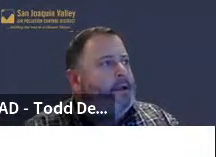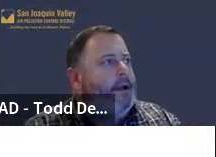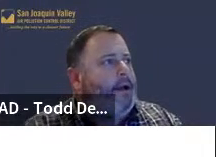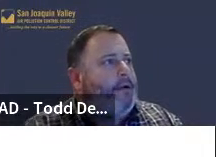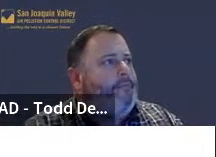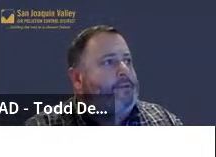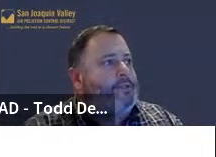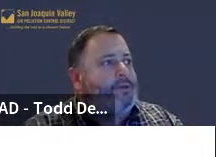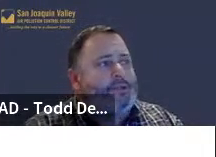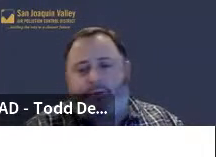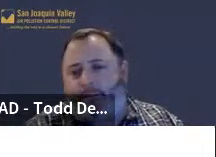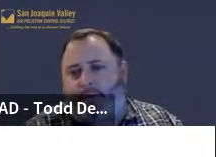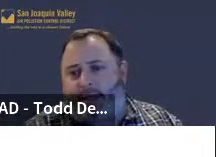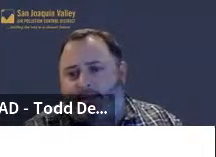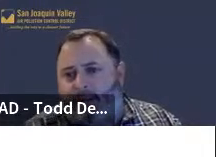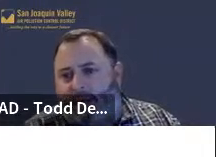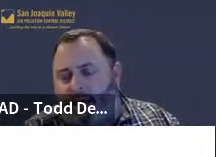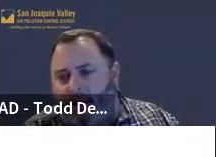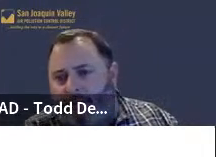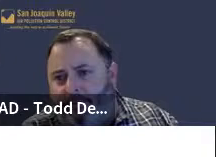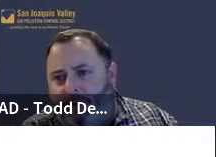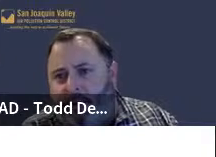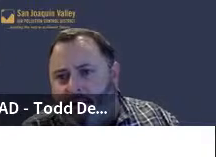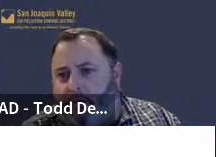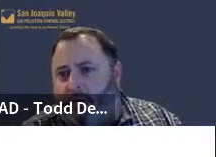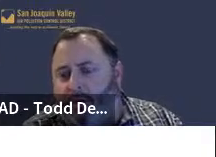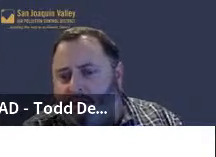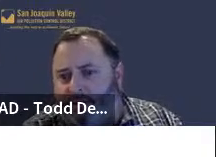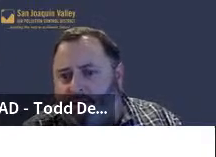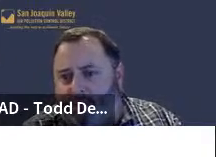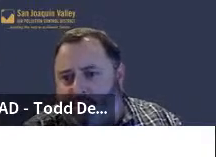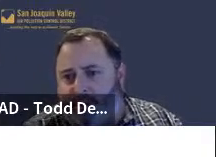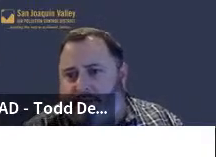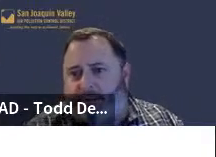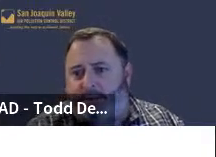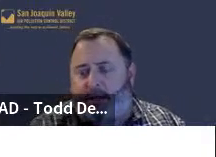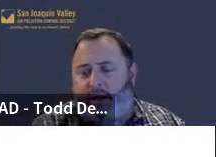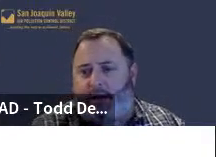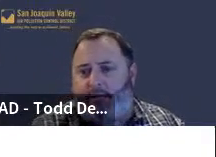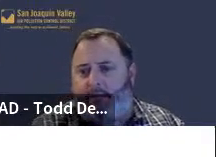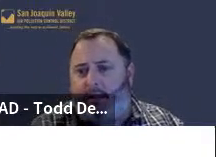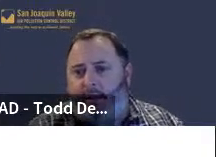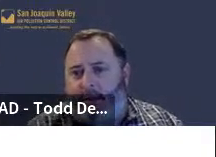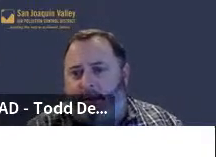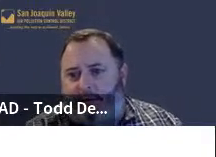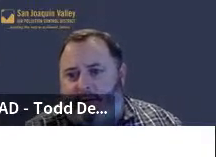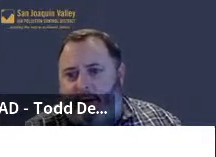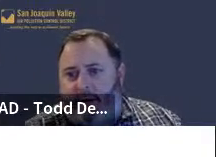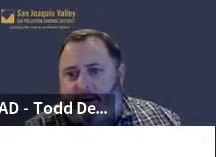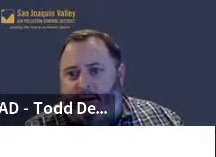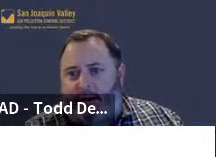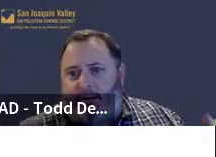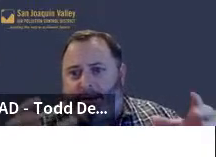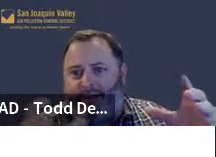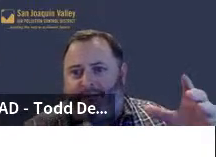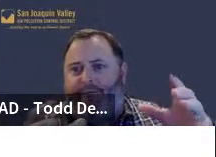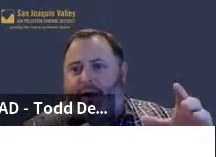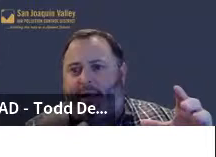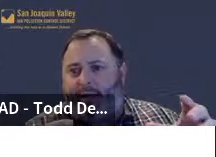funding for switcher replacement. Locomotive switchers, they're